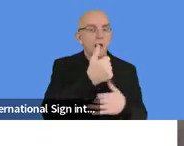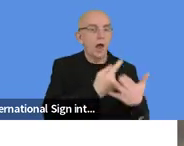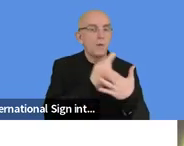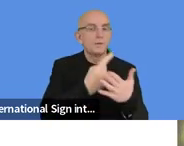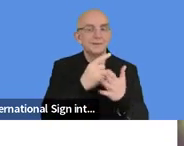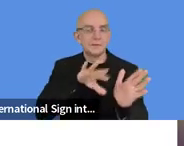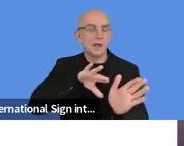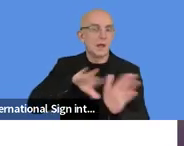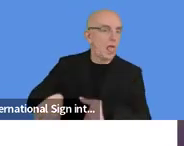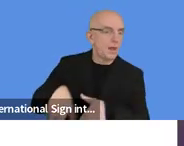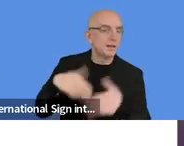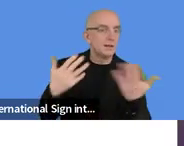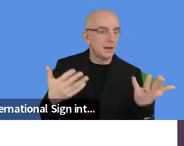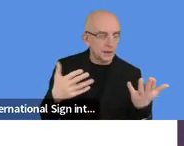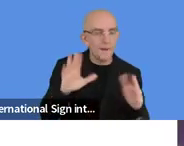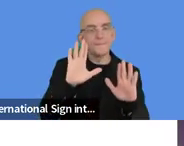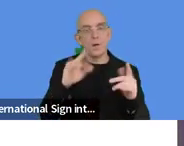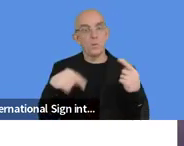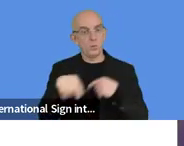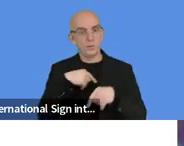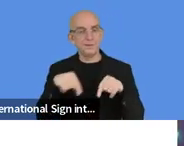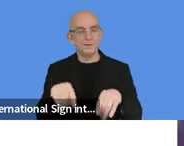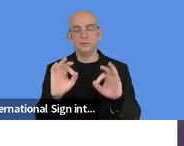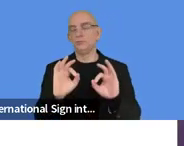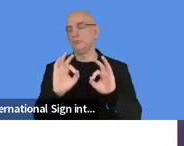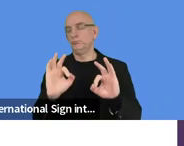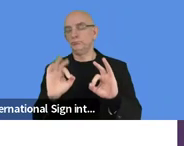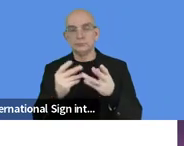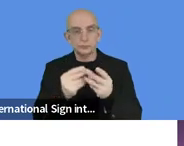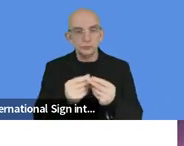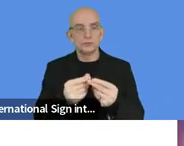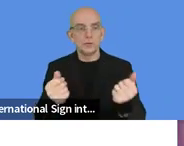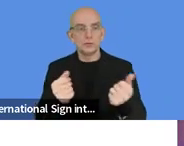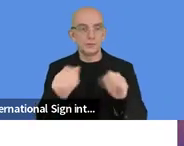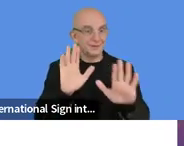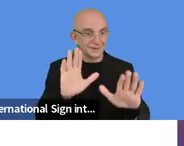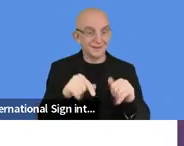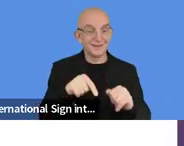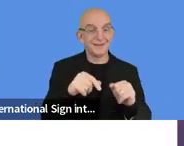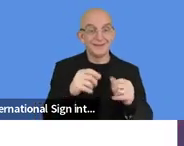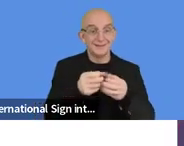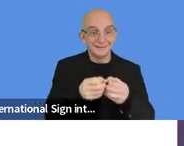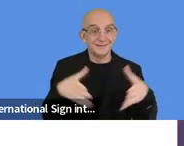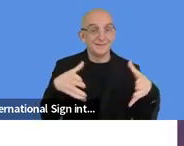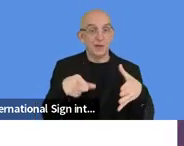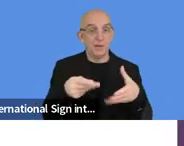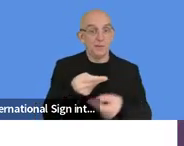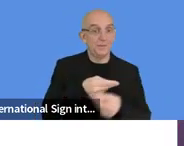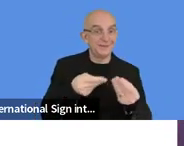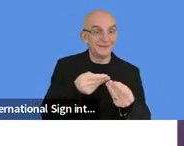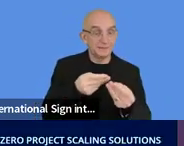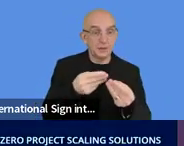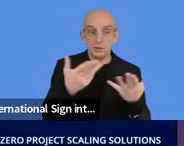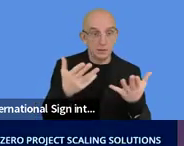We develop the founder themselves. And what that means is that we look at these individually. We look at each